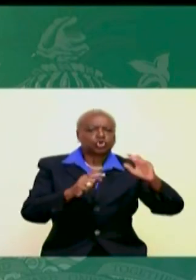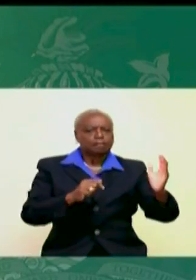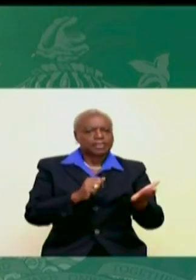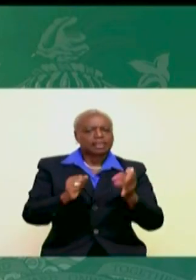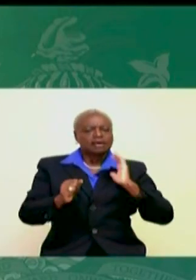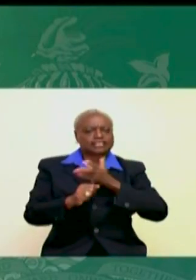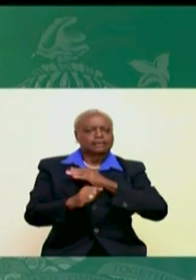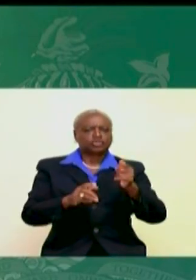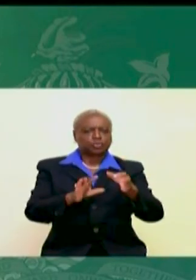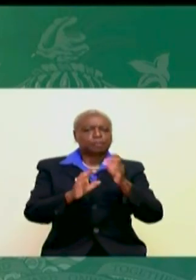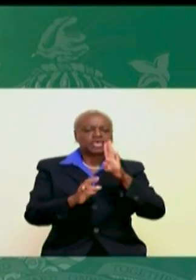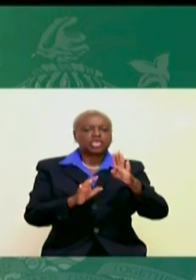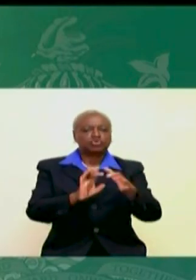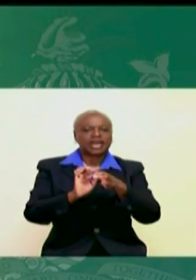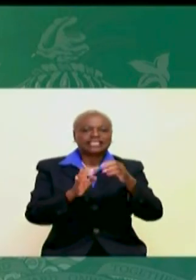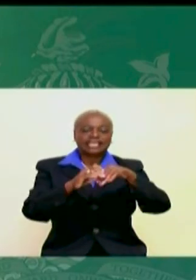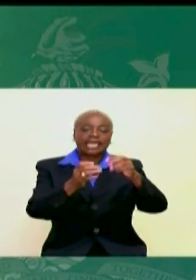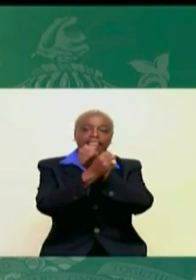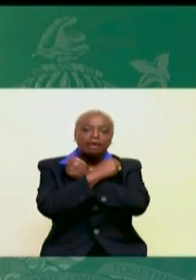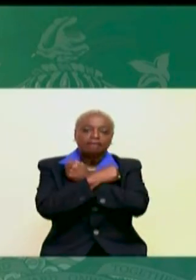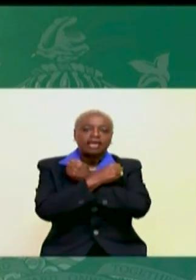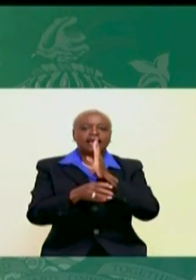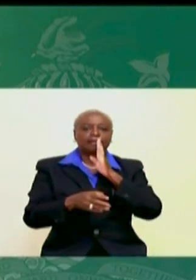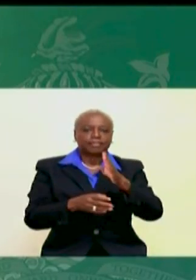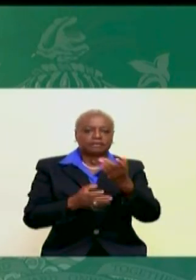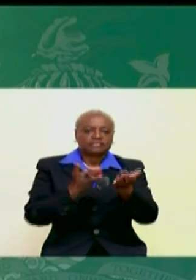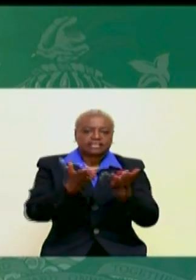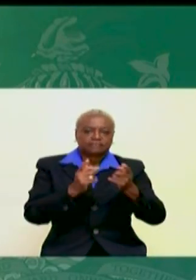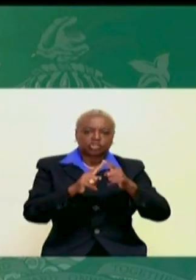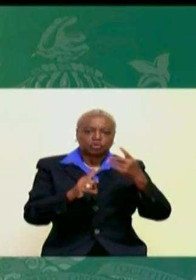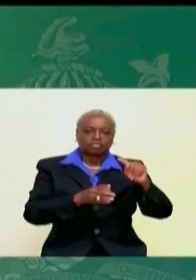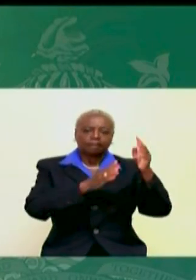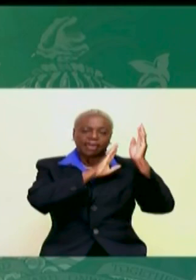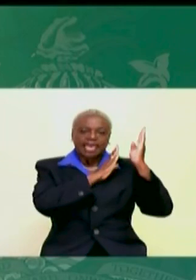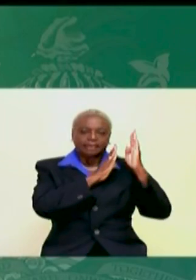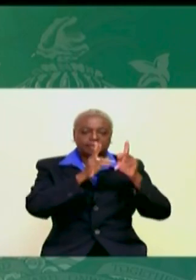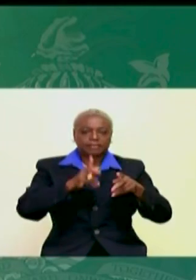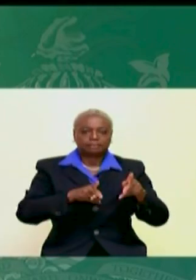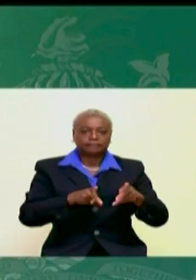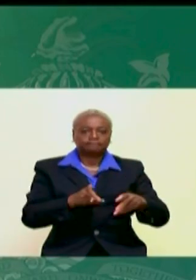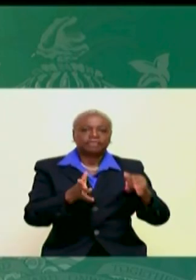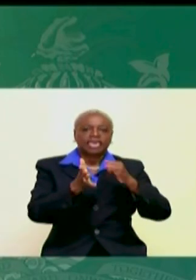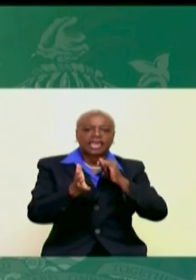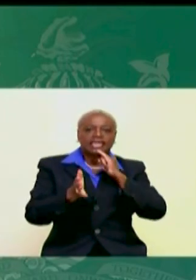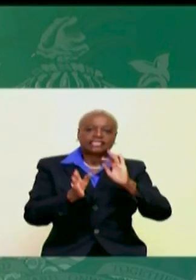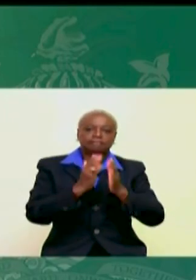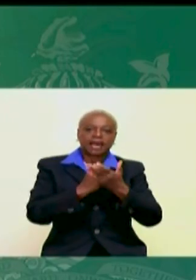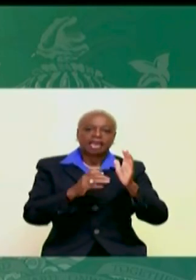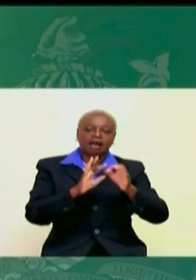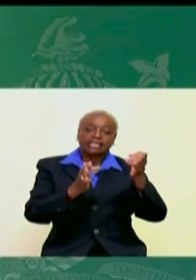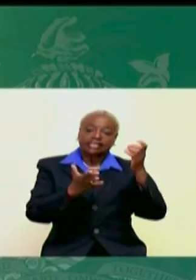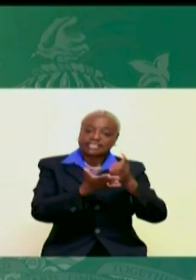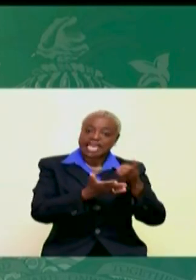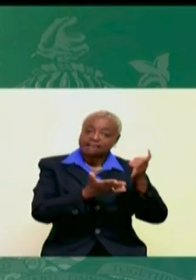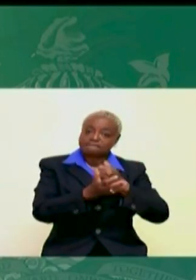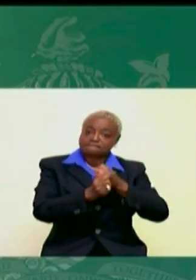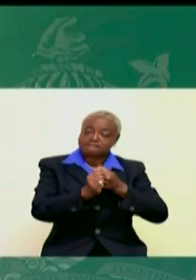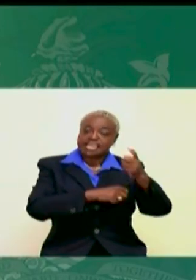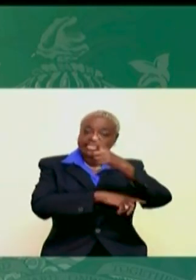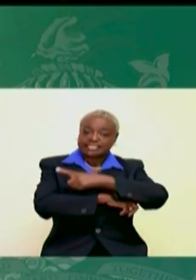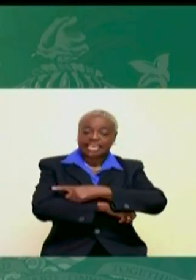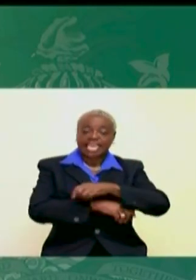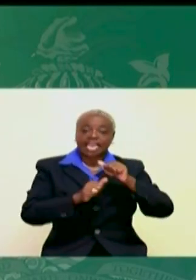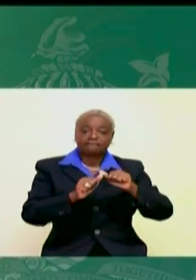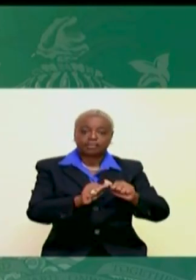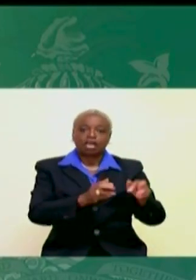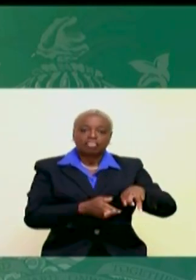in love and being of service to the Bahamian people. It is by our daily efforts, the road to the next